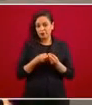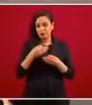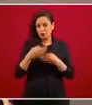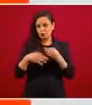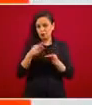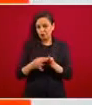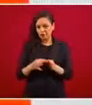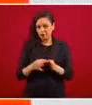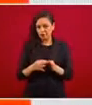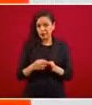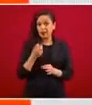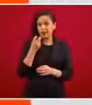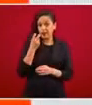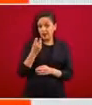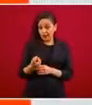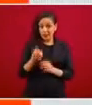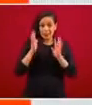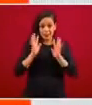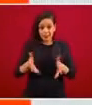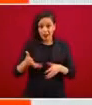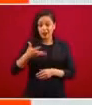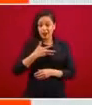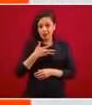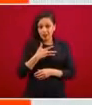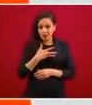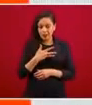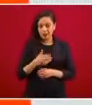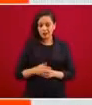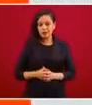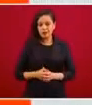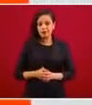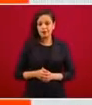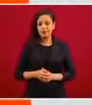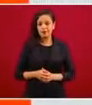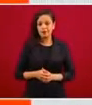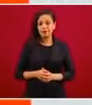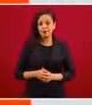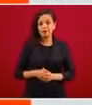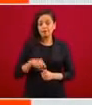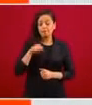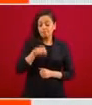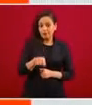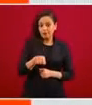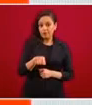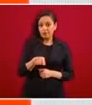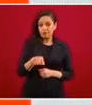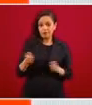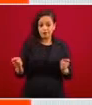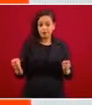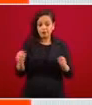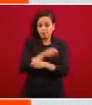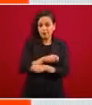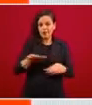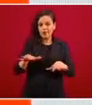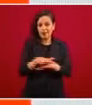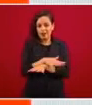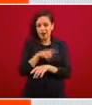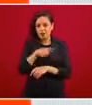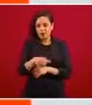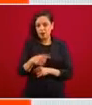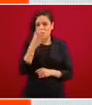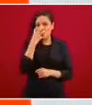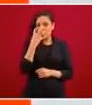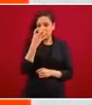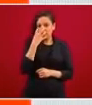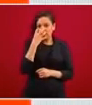in a general way. When this happens, the area in which the exchange